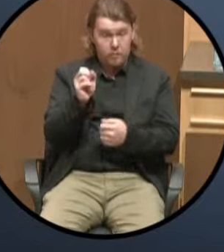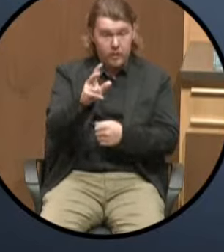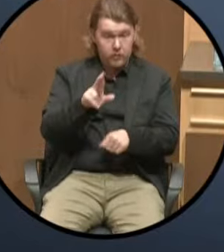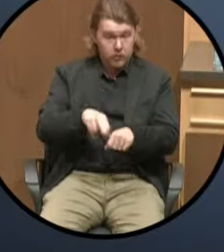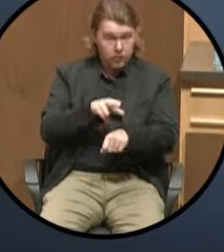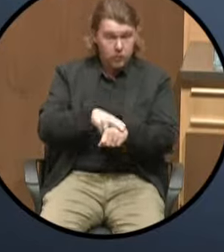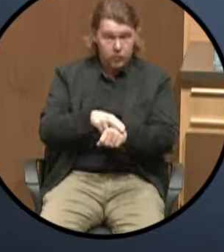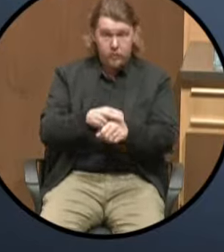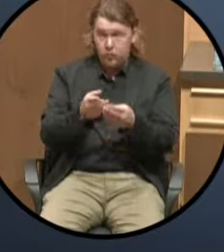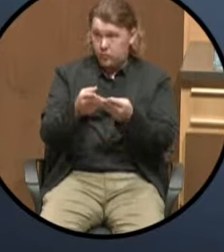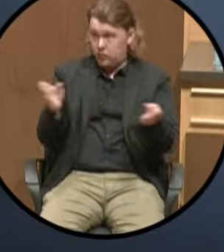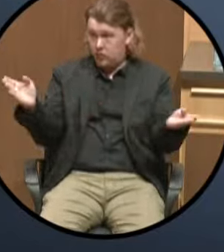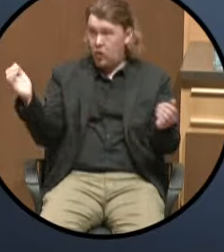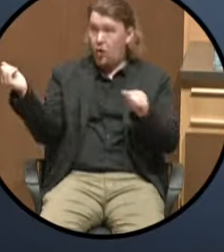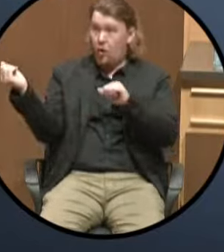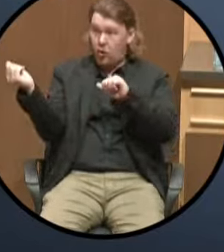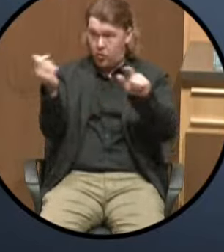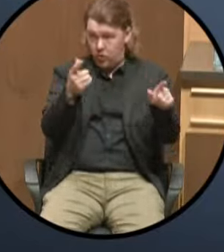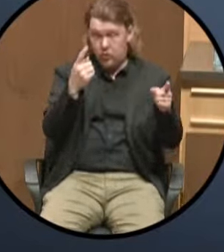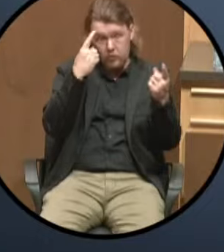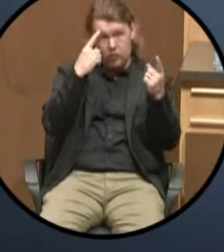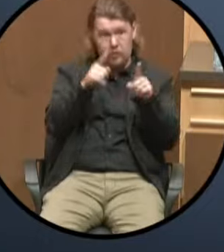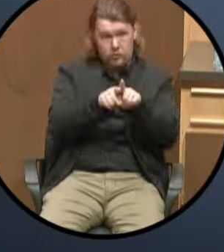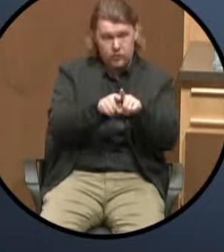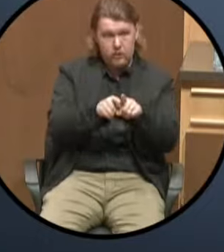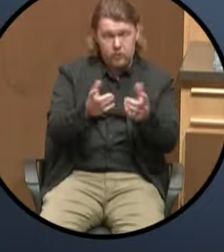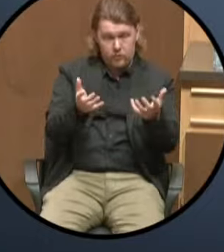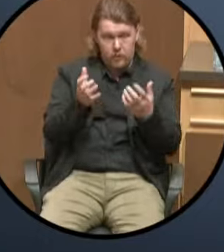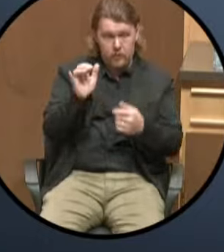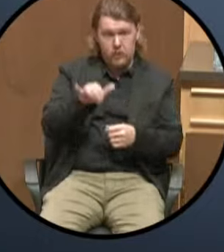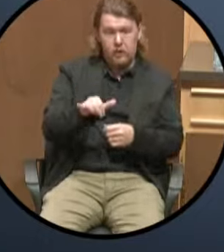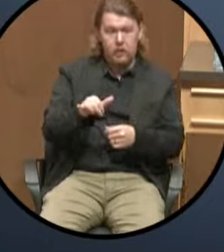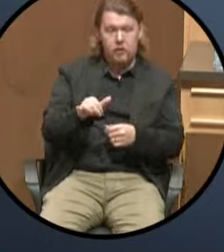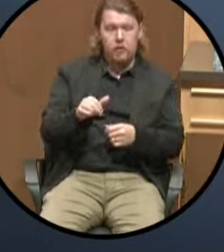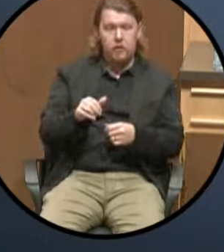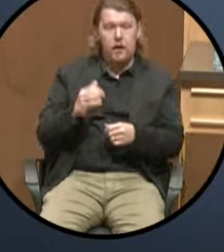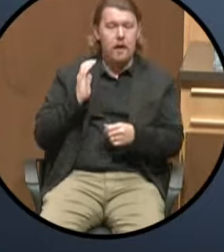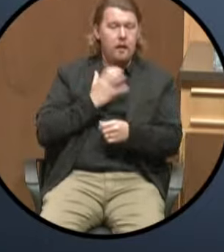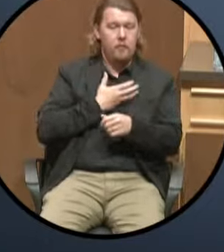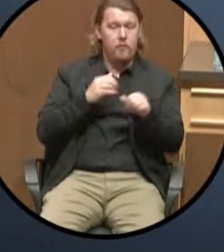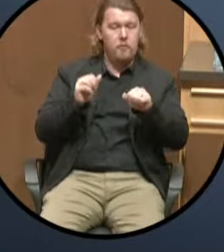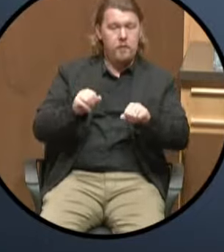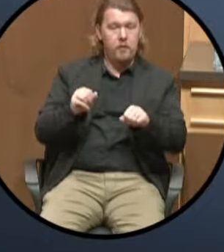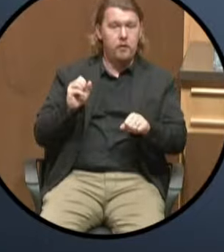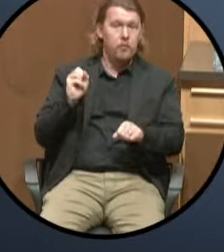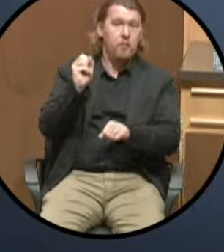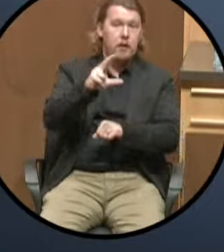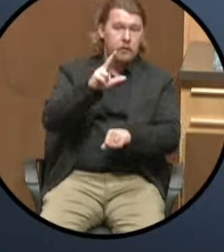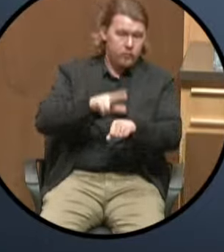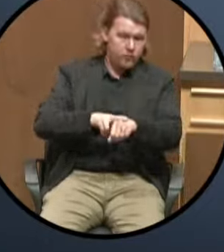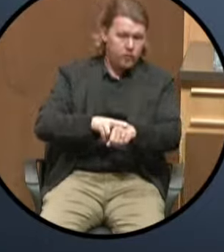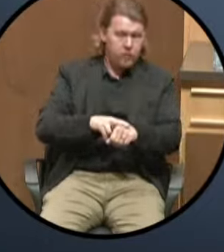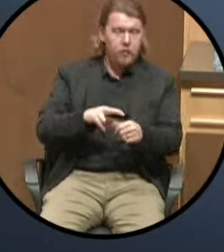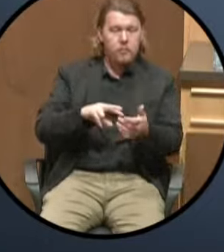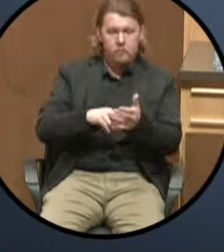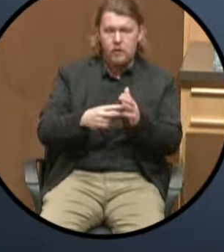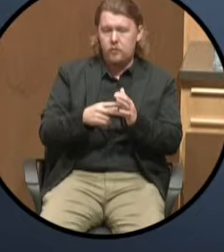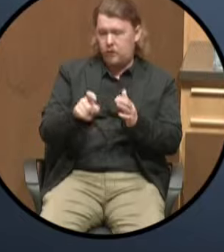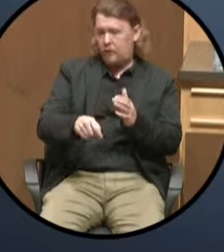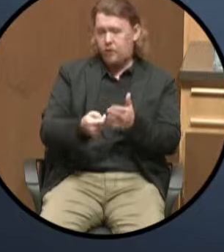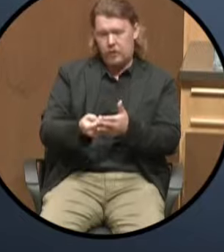in general, which is what every one of us wants, our ability to return to normalcy involves us getting rid of this virus, which